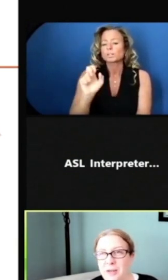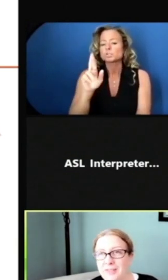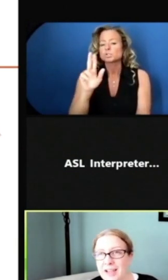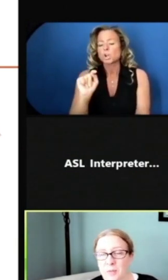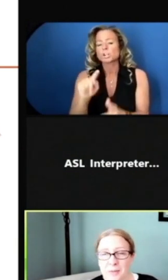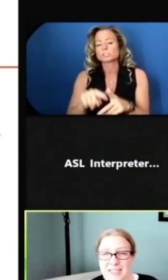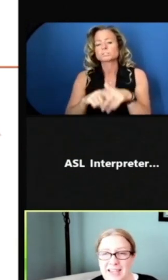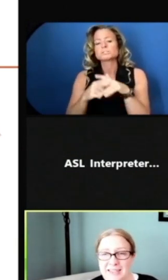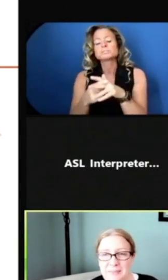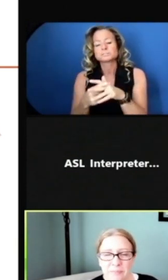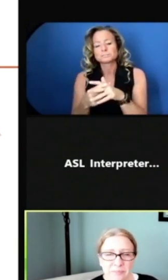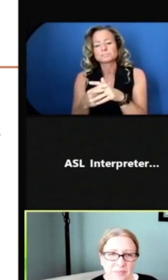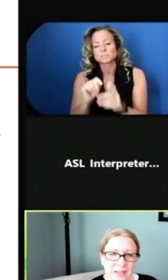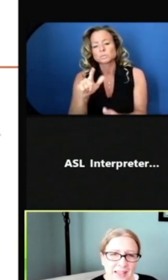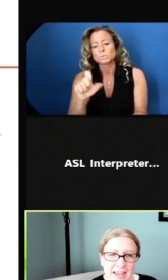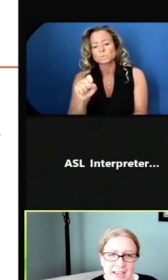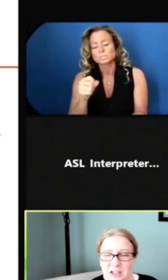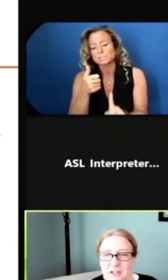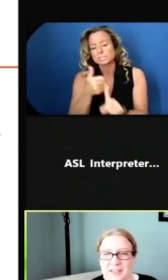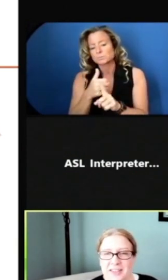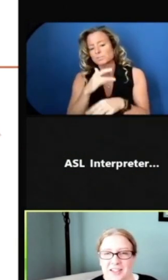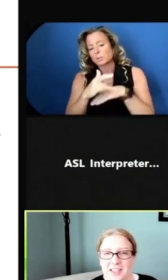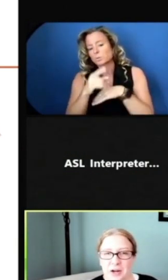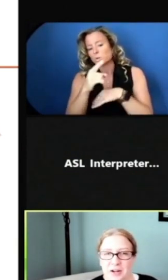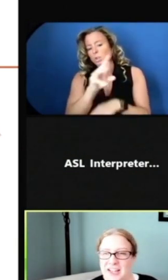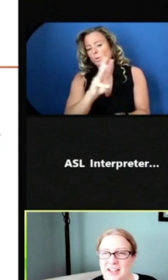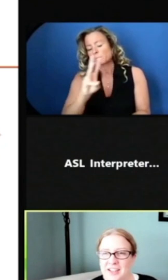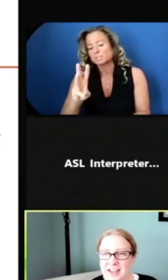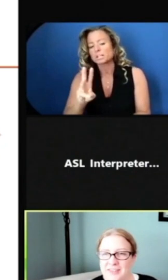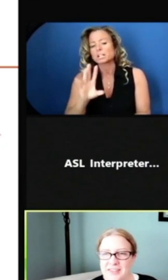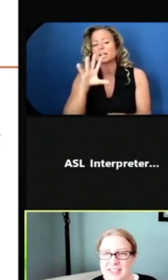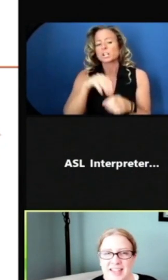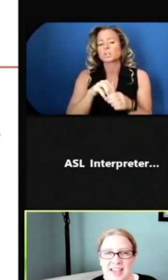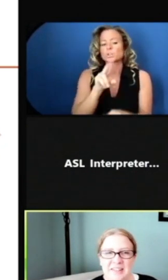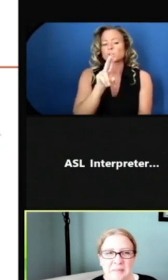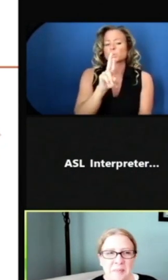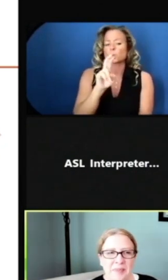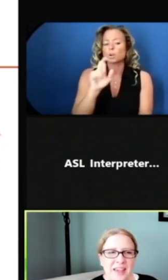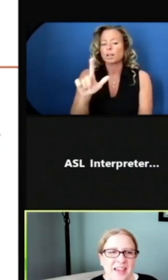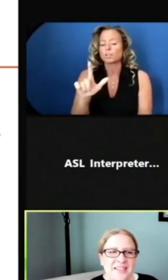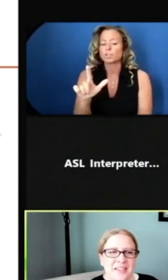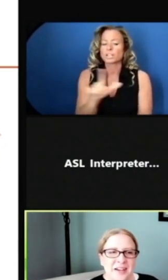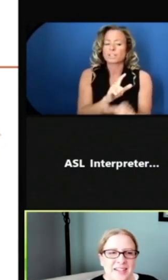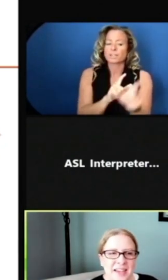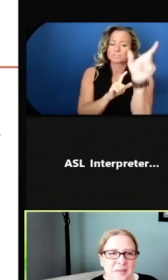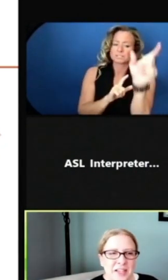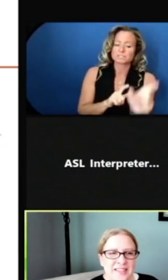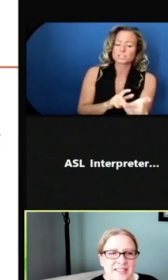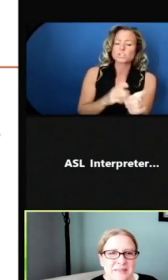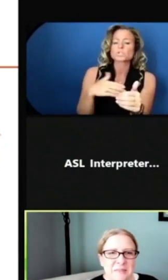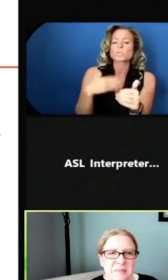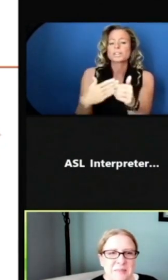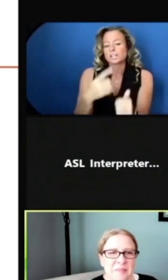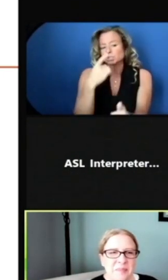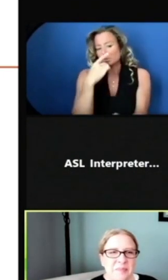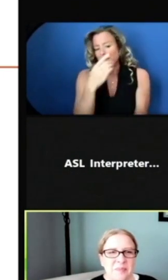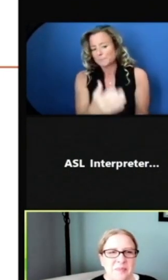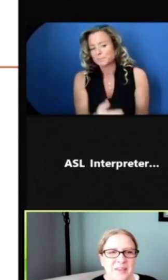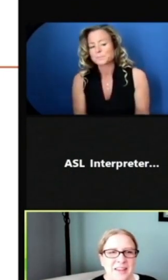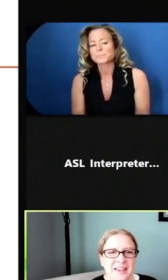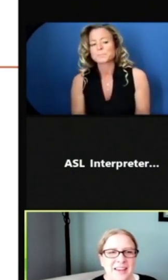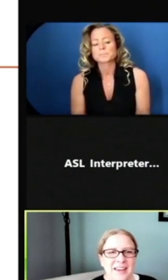on the CommuniVax website. And I included the URL on the left of the slide. So next slide, please.